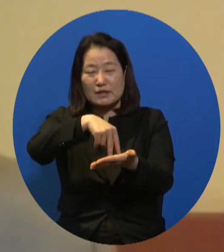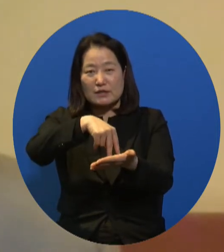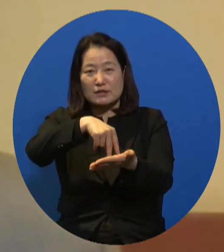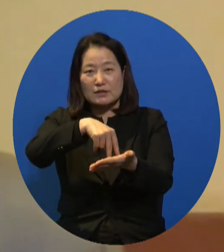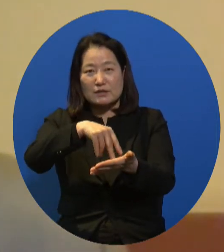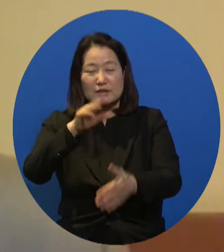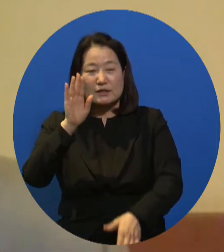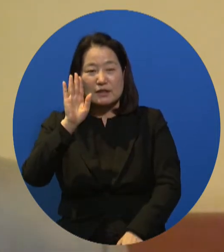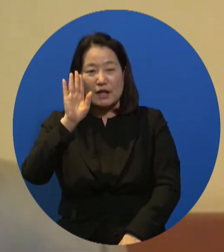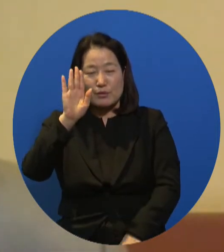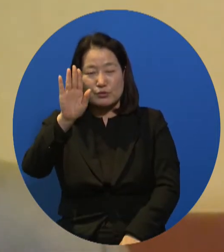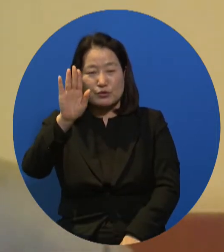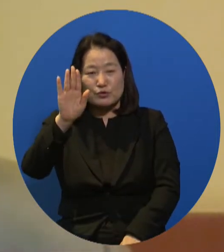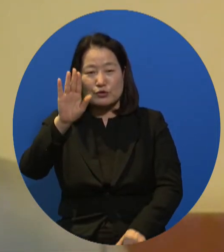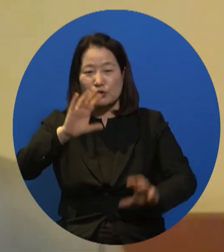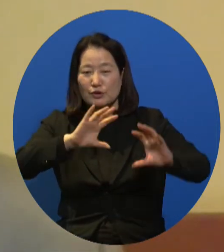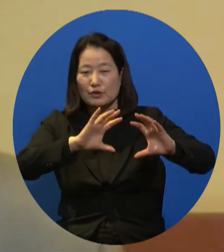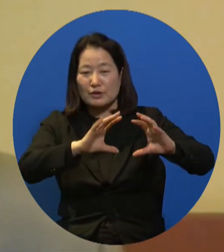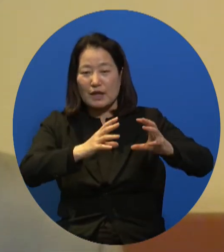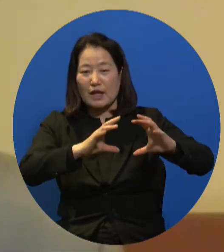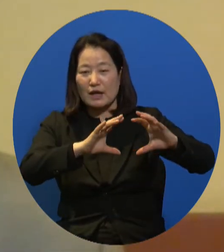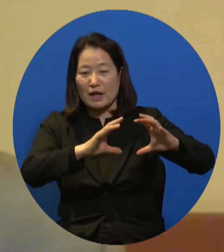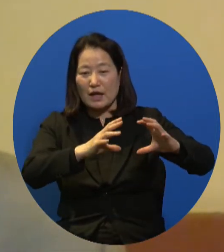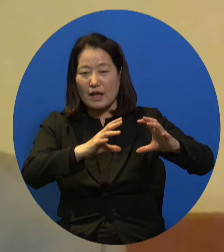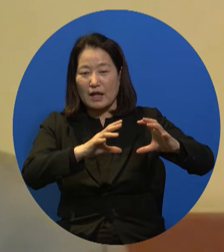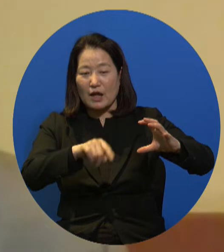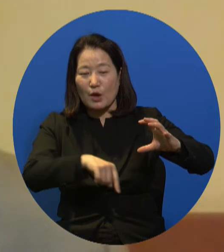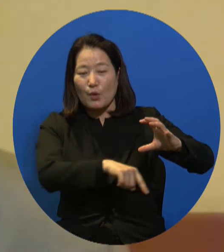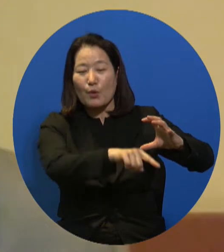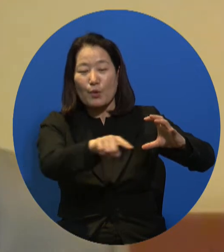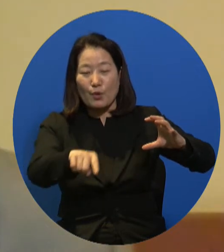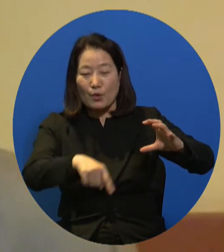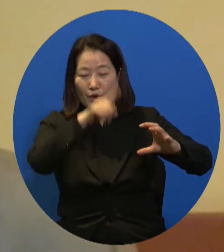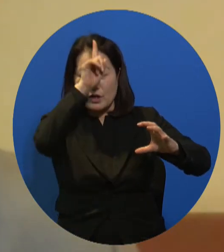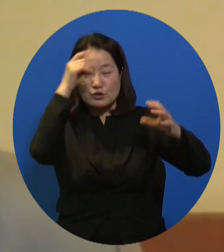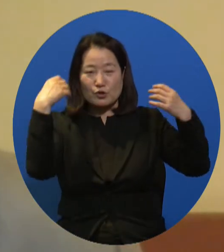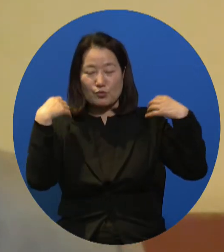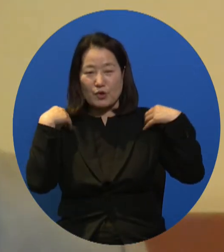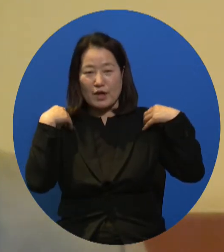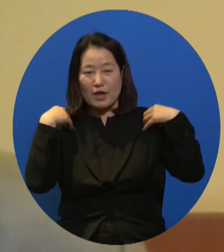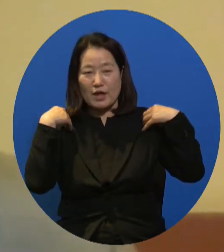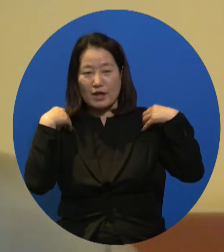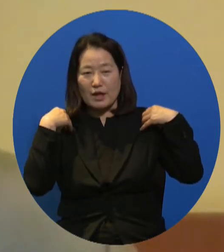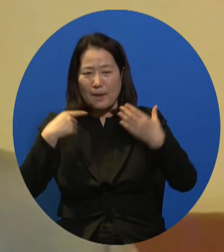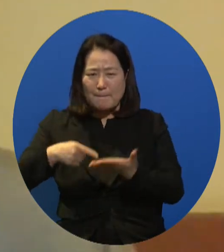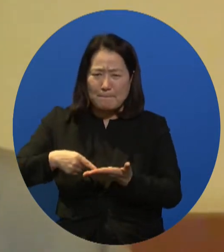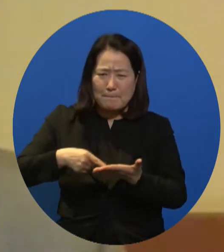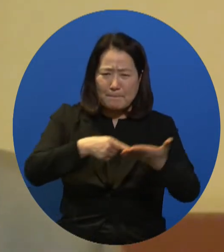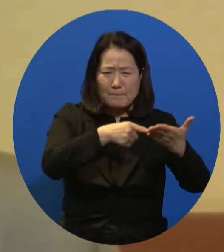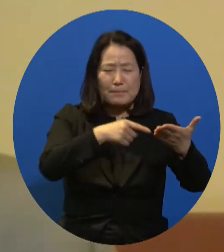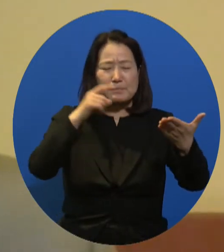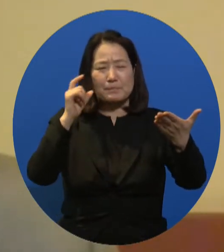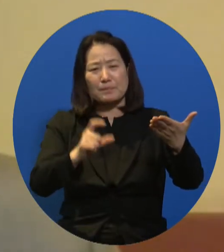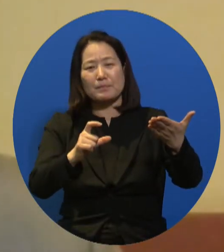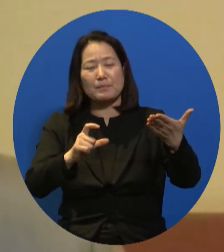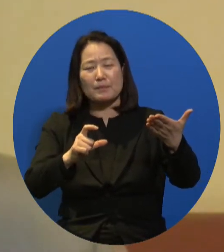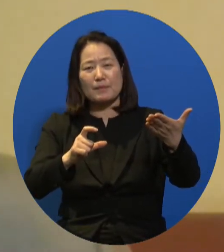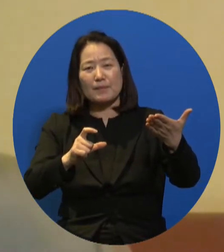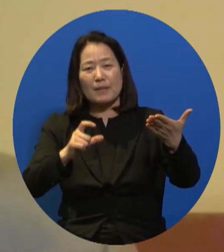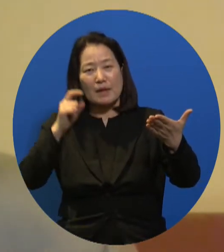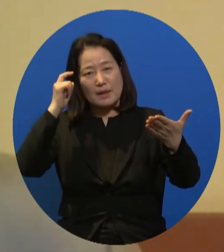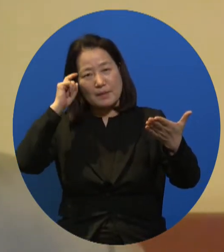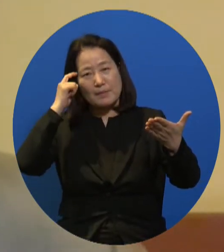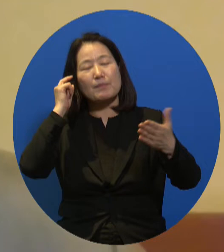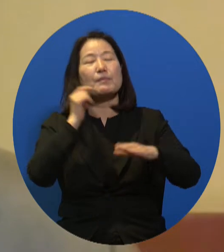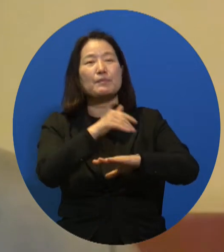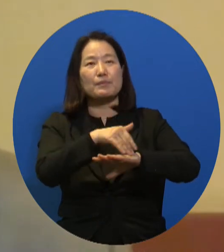shifting investments that affect hundreds of thousands of people with disabilities in both Hungary and beyond. We have an authoritative decision